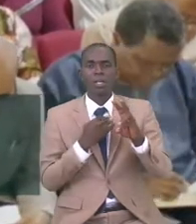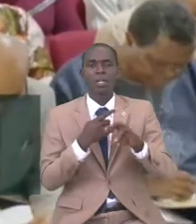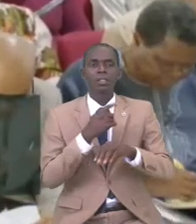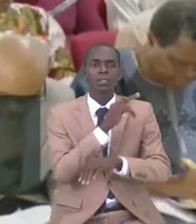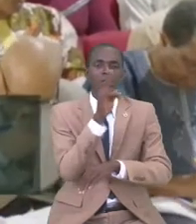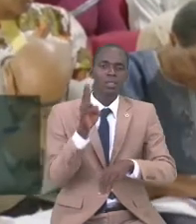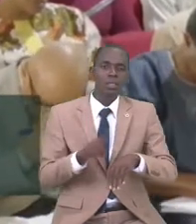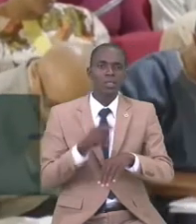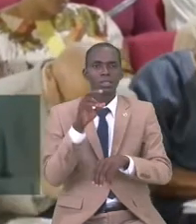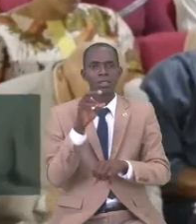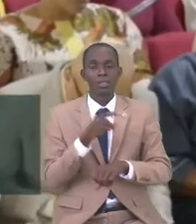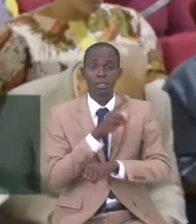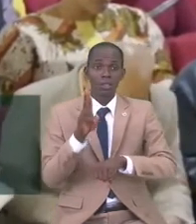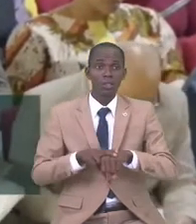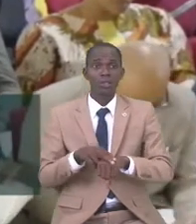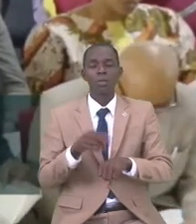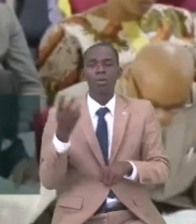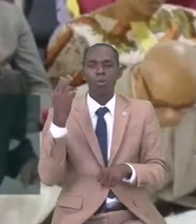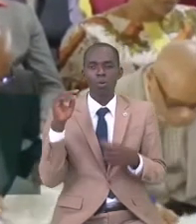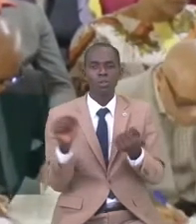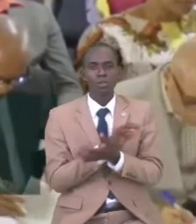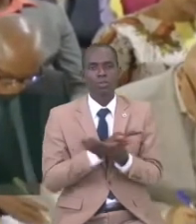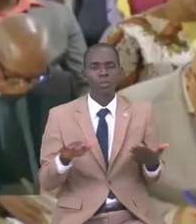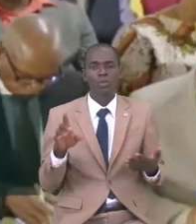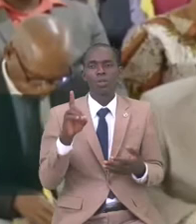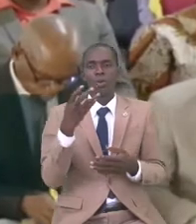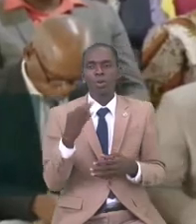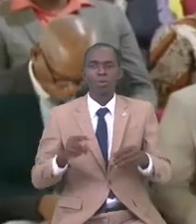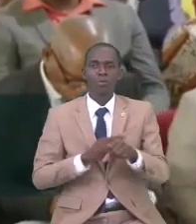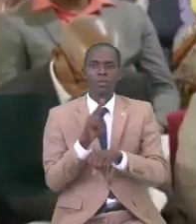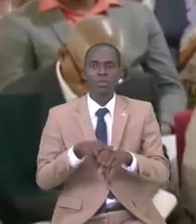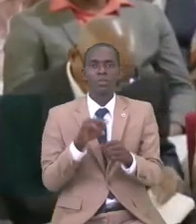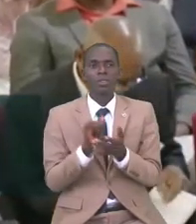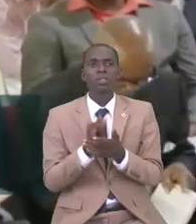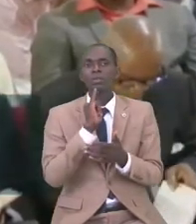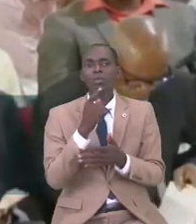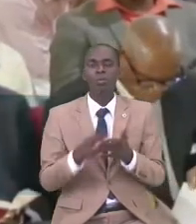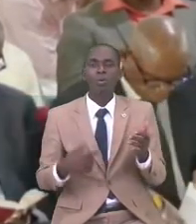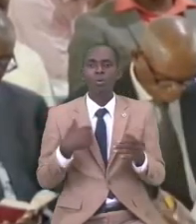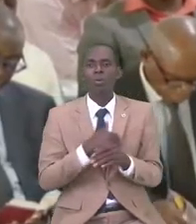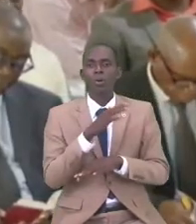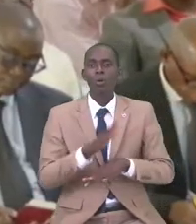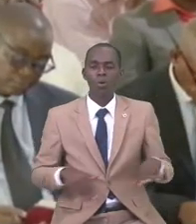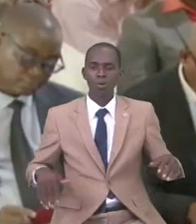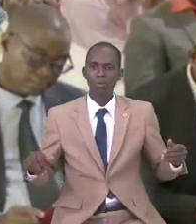nation was destroyed of nation. That's what you call